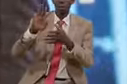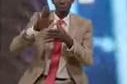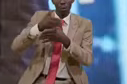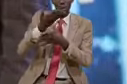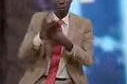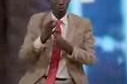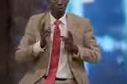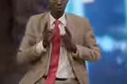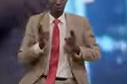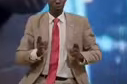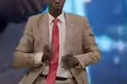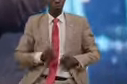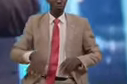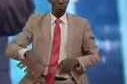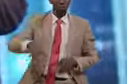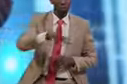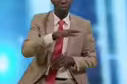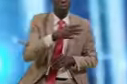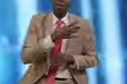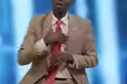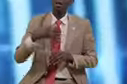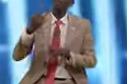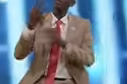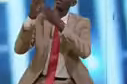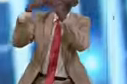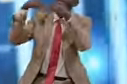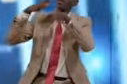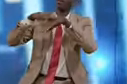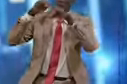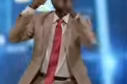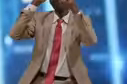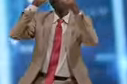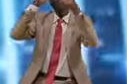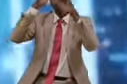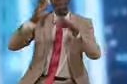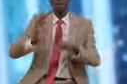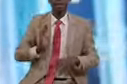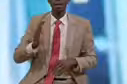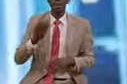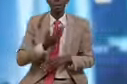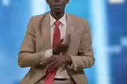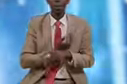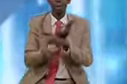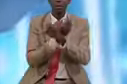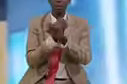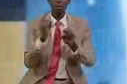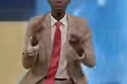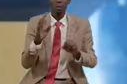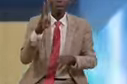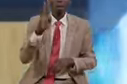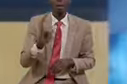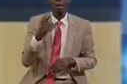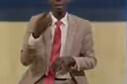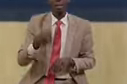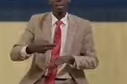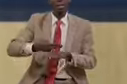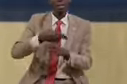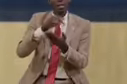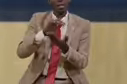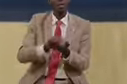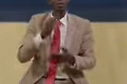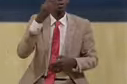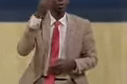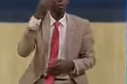the Heavenly Father. Our redemption by the Lamb